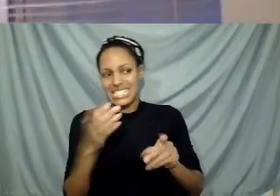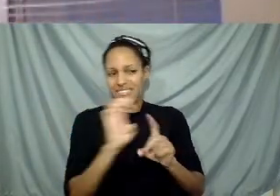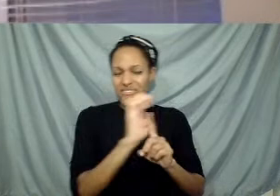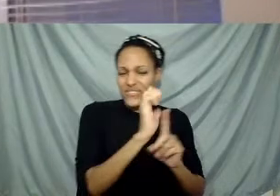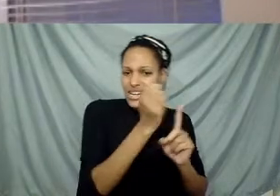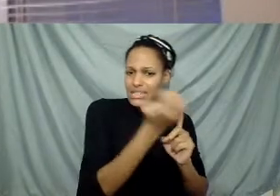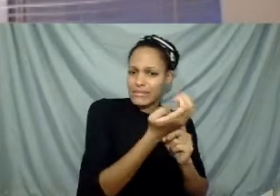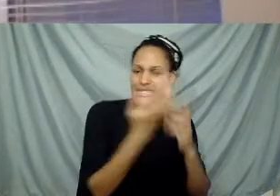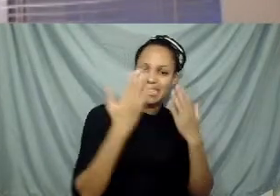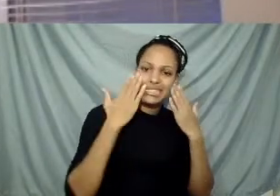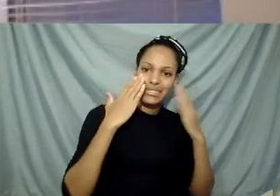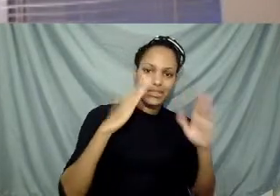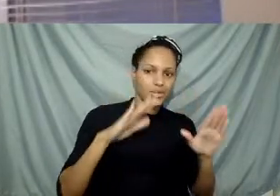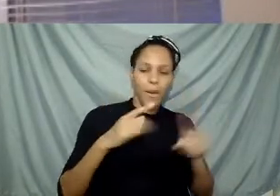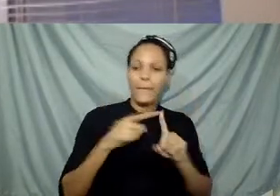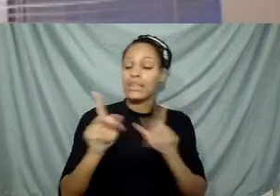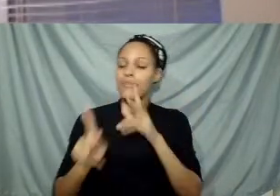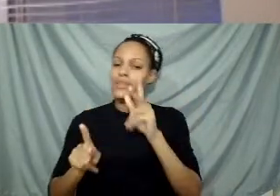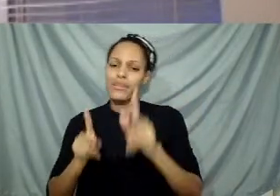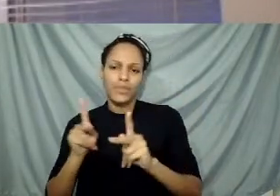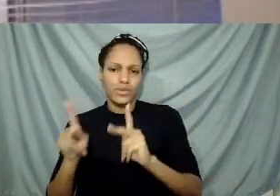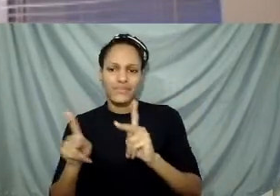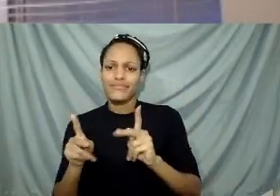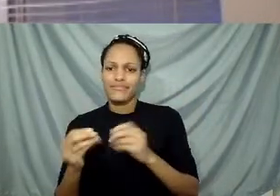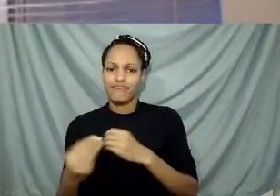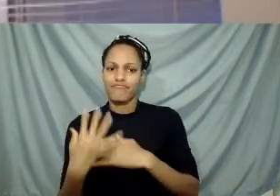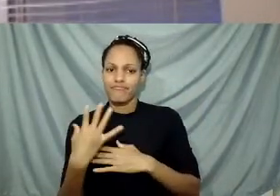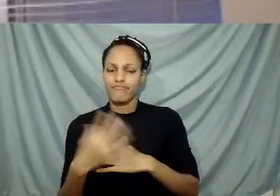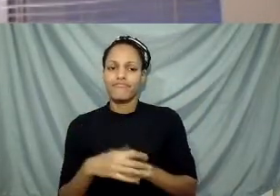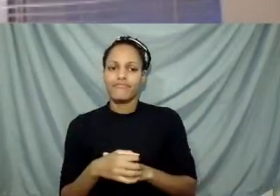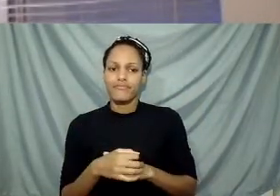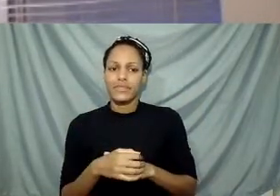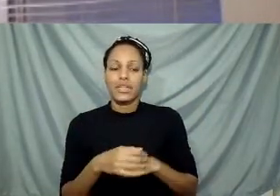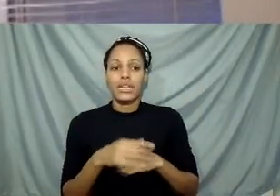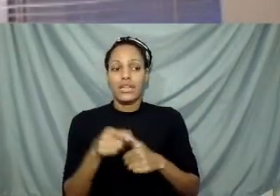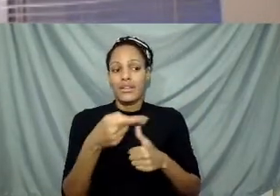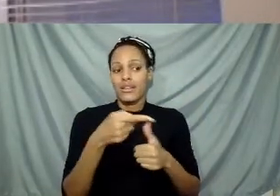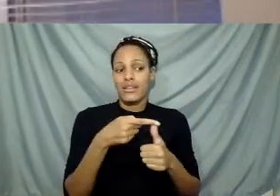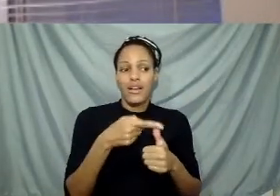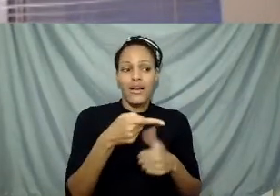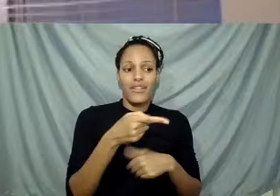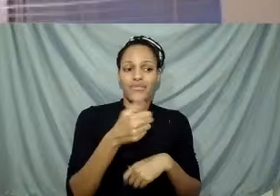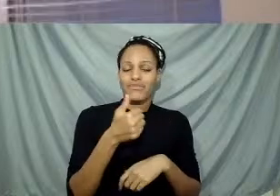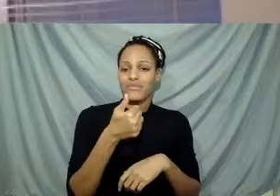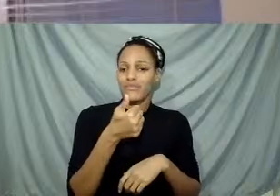environment too much. But most important to him, he was a fisherman. He was